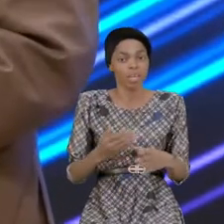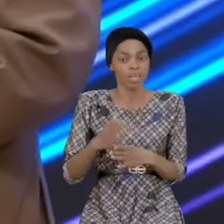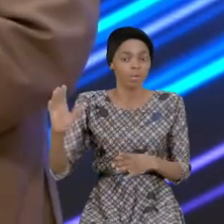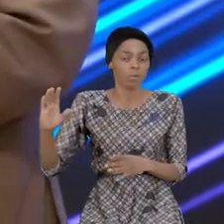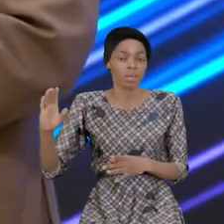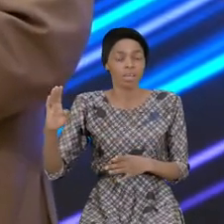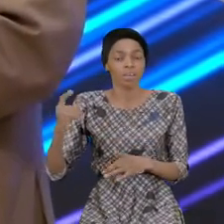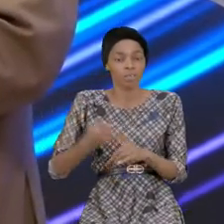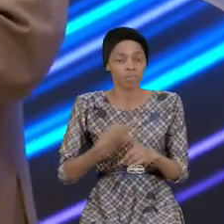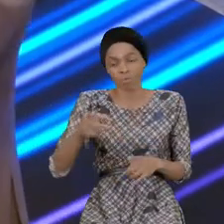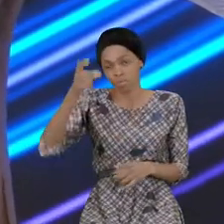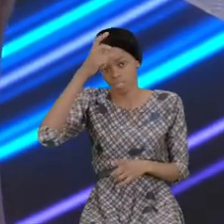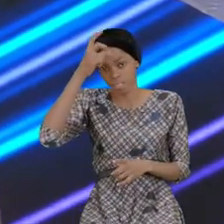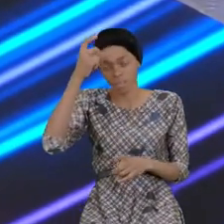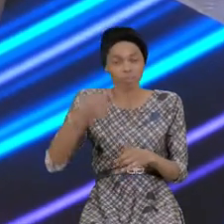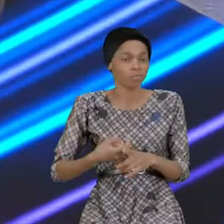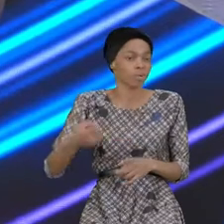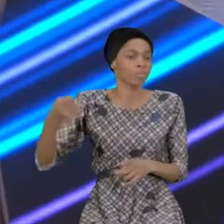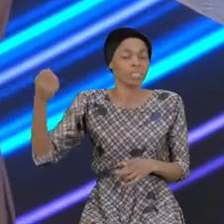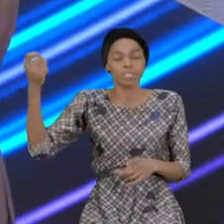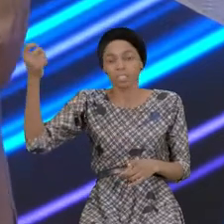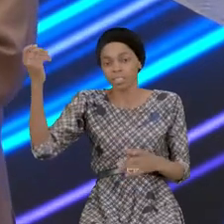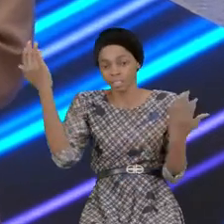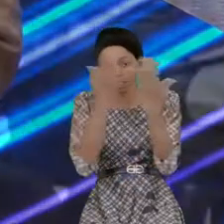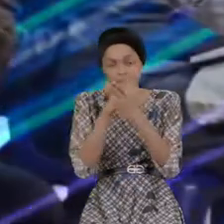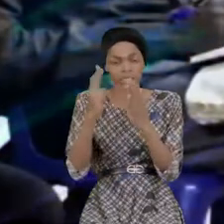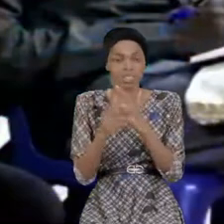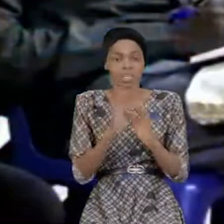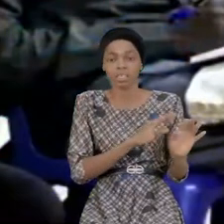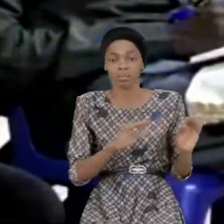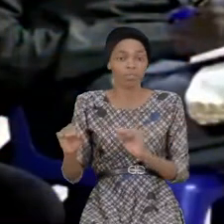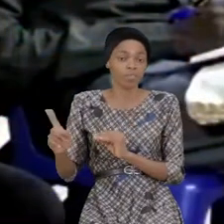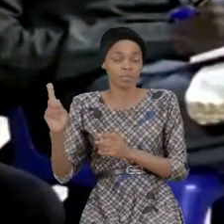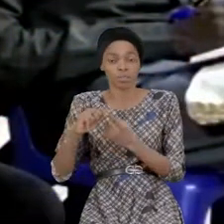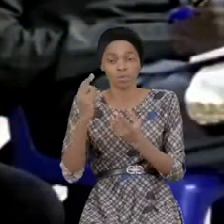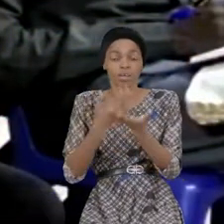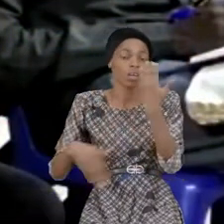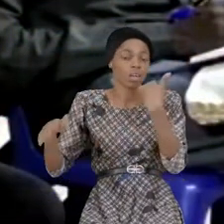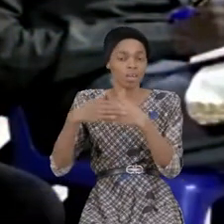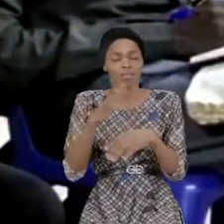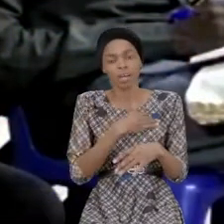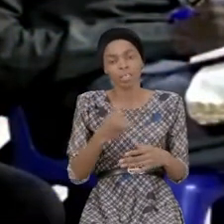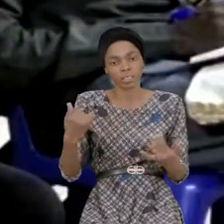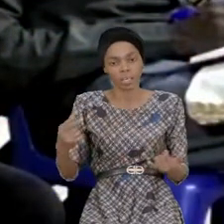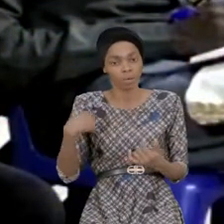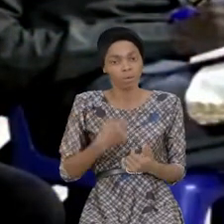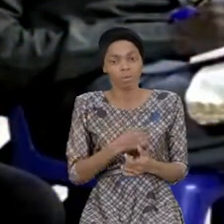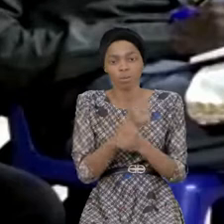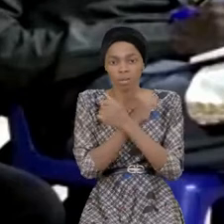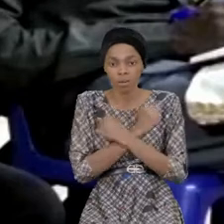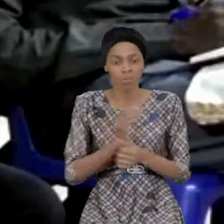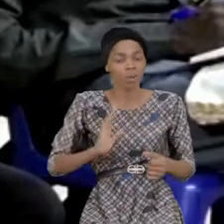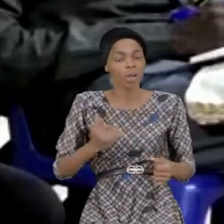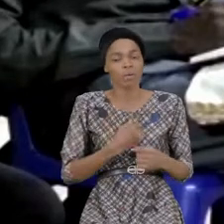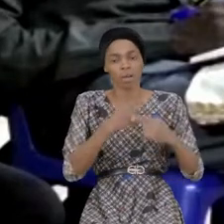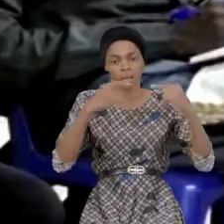from society, from darkness, and get them to heaven. And we now even love our enemies.